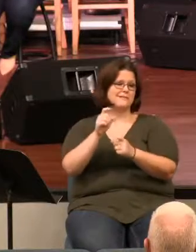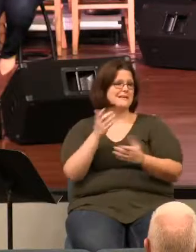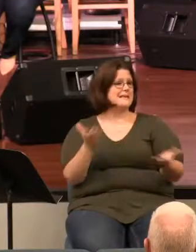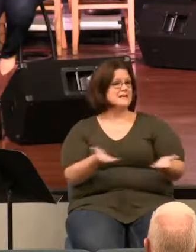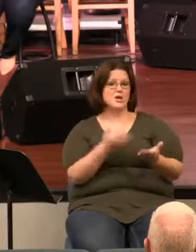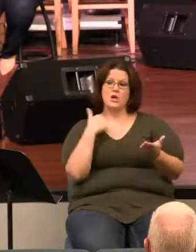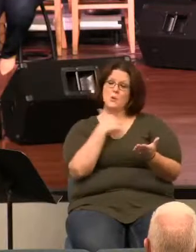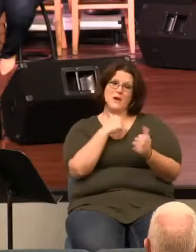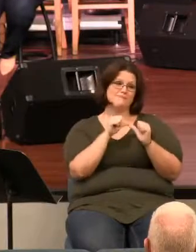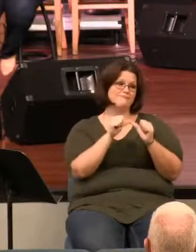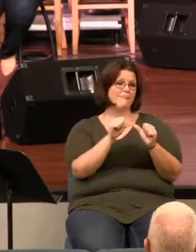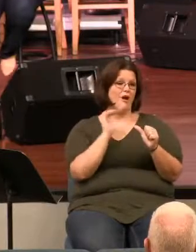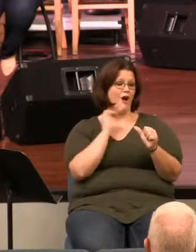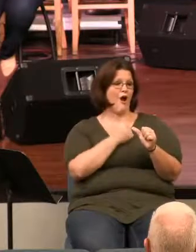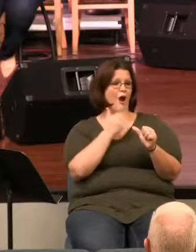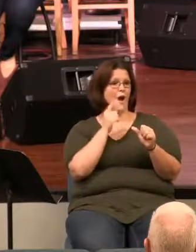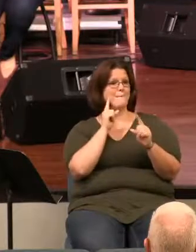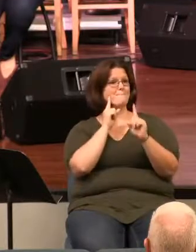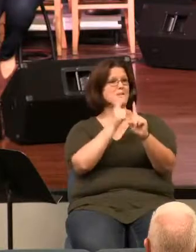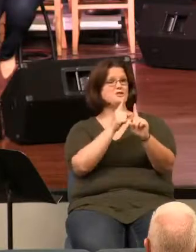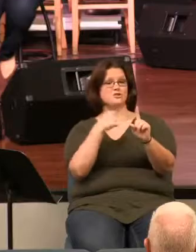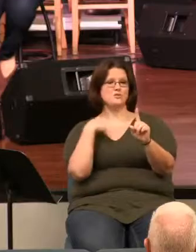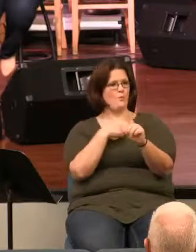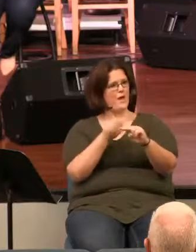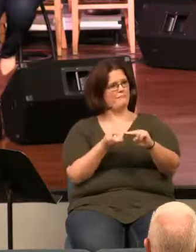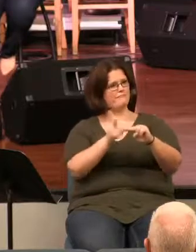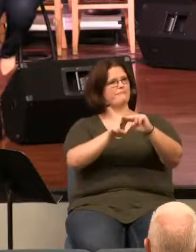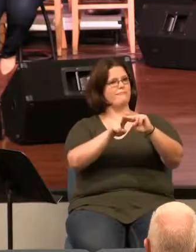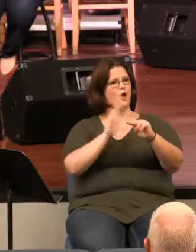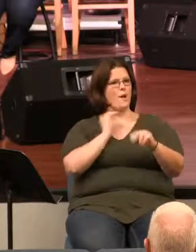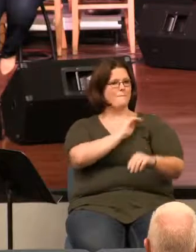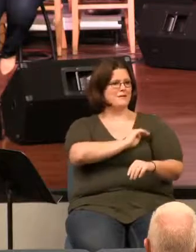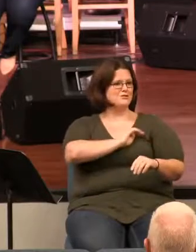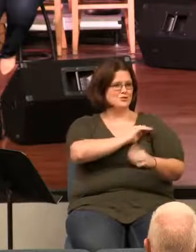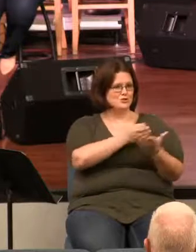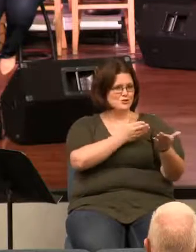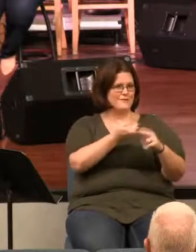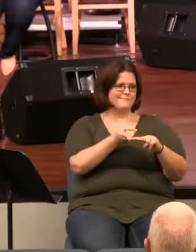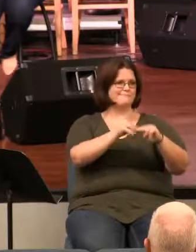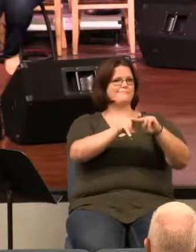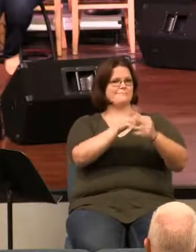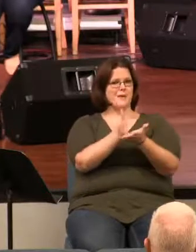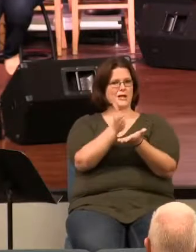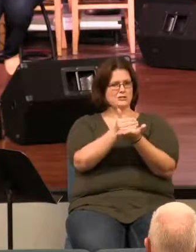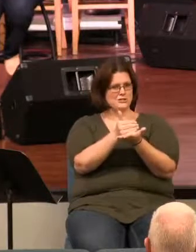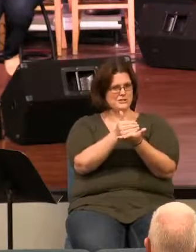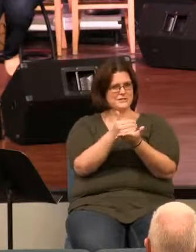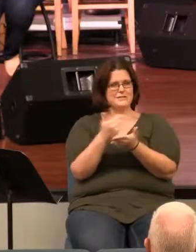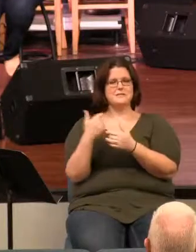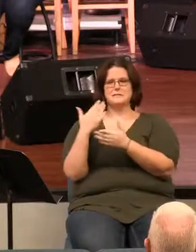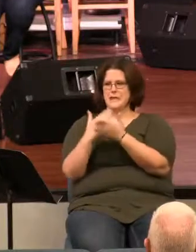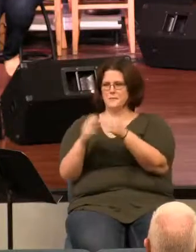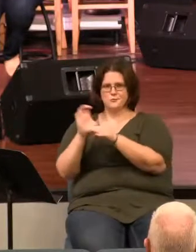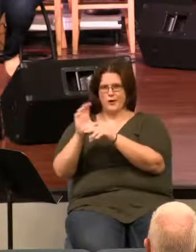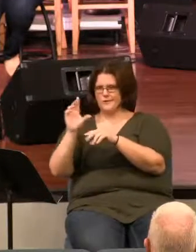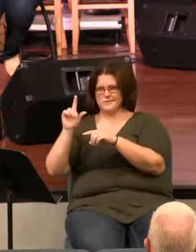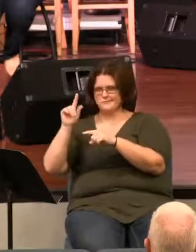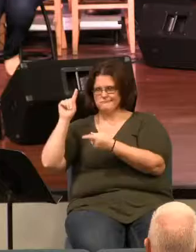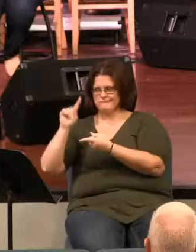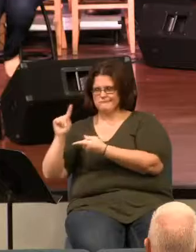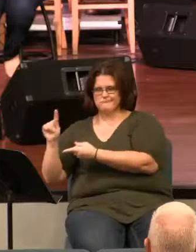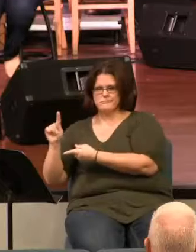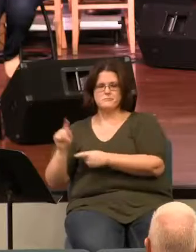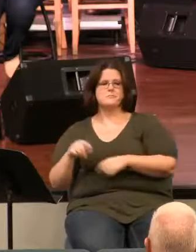this year we're increasing our missions giving. We're not decreasing it. We're increasing it. One of the missionaries we're going to pray for today is